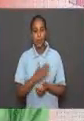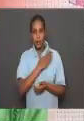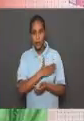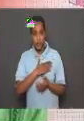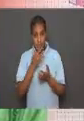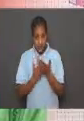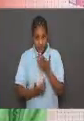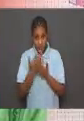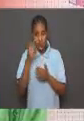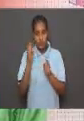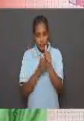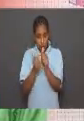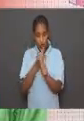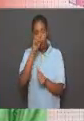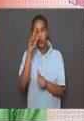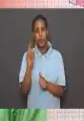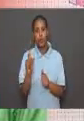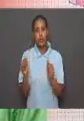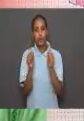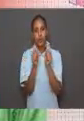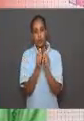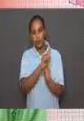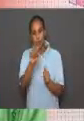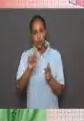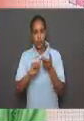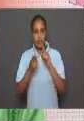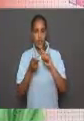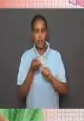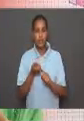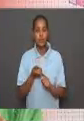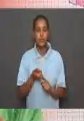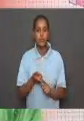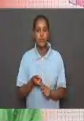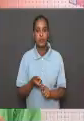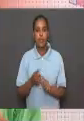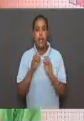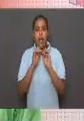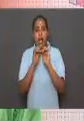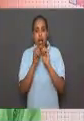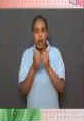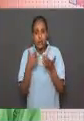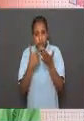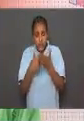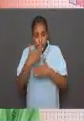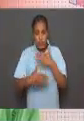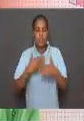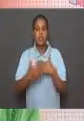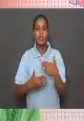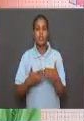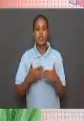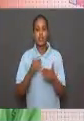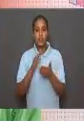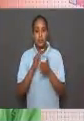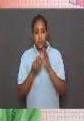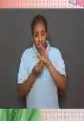Please discuss the following question with one of your classmates. How would this process